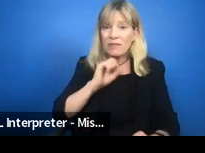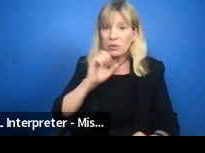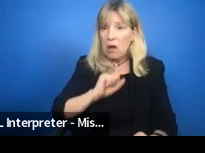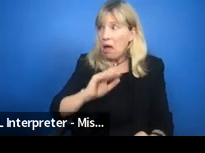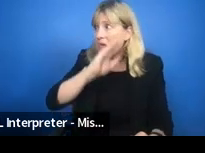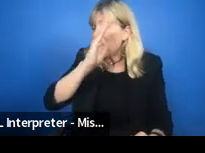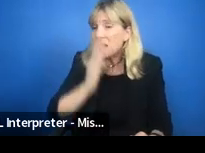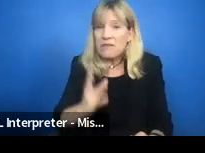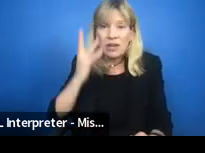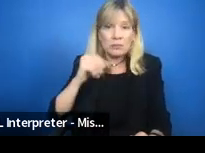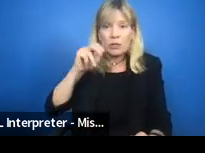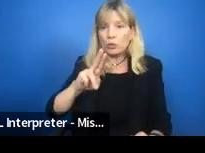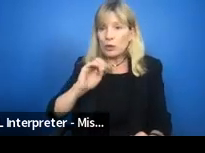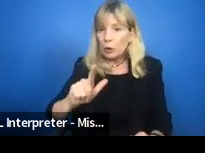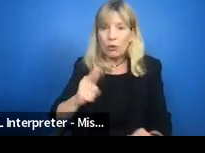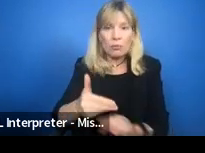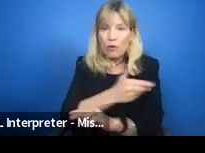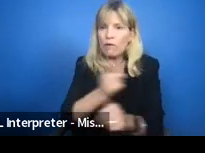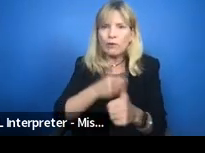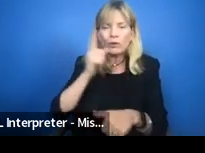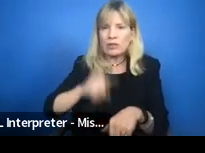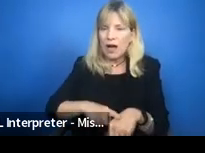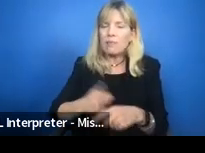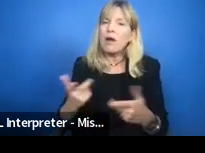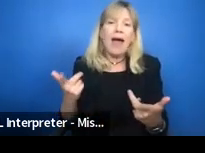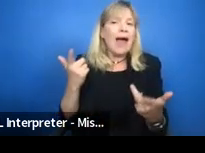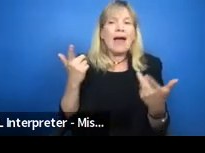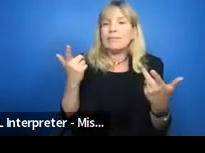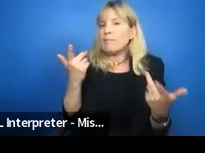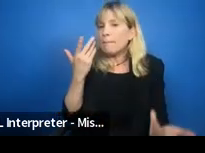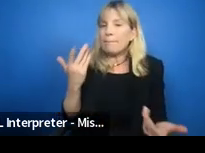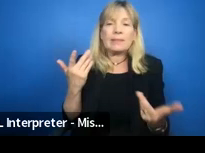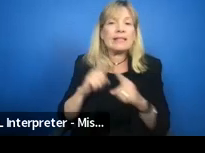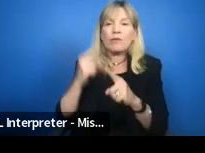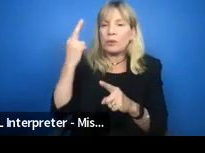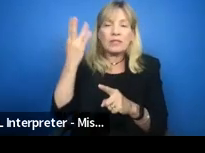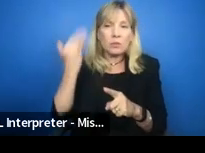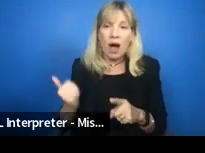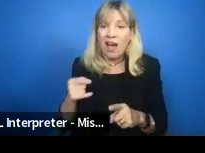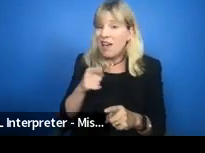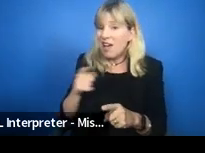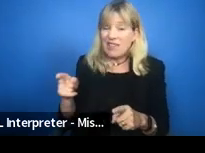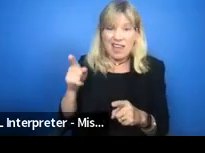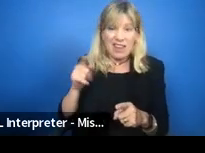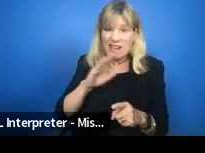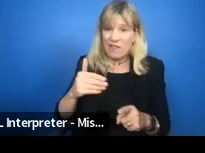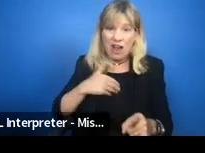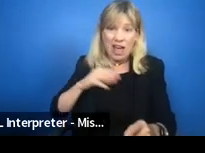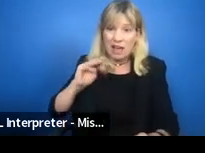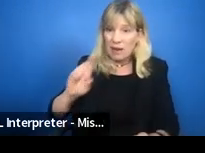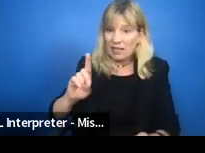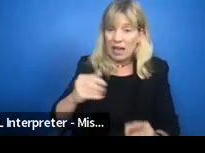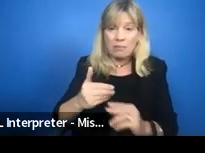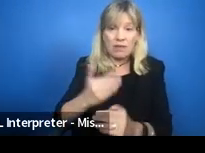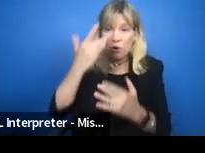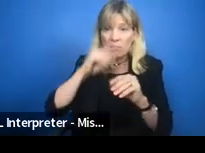a renewal before. And again, that could be for a number of reasons, including, they never have had Medicaid before the